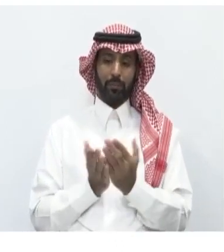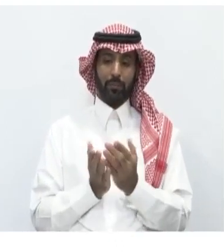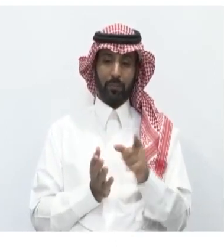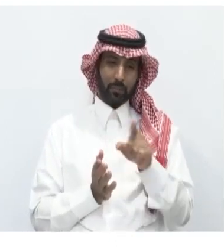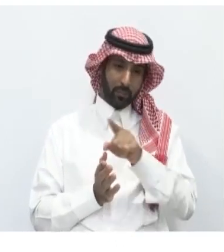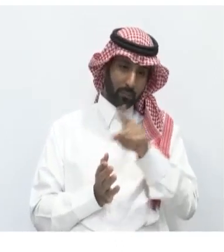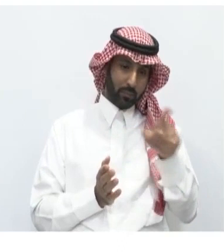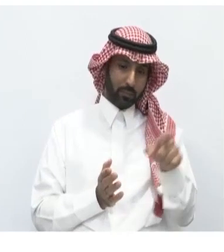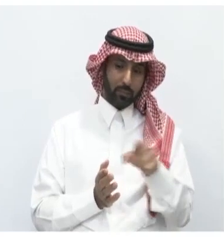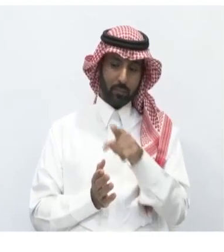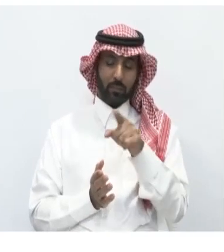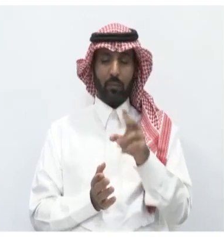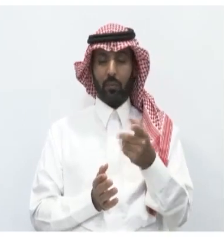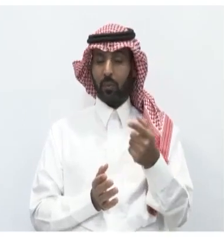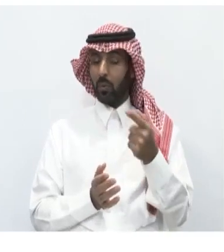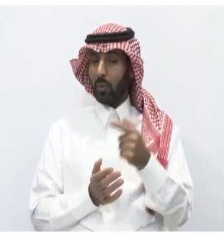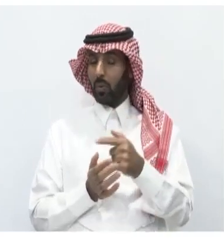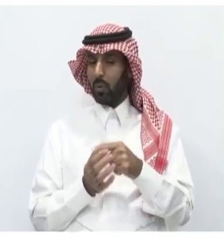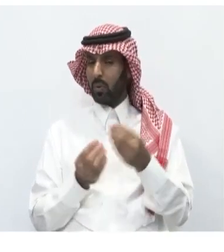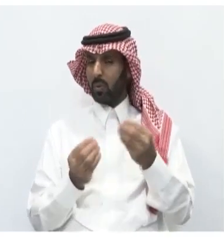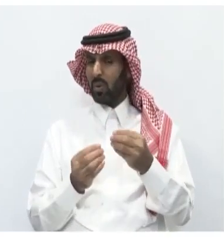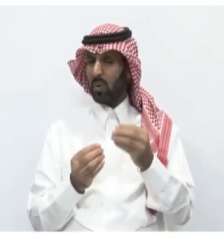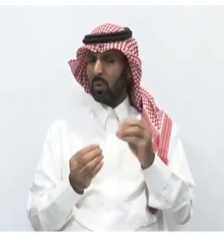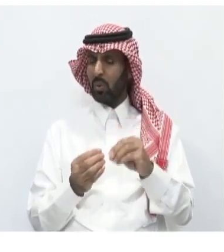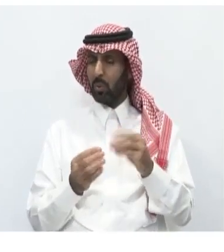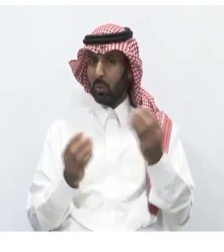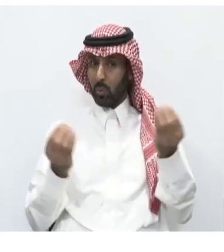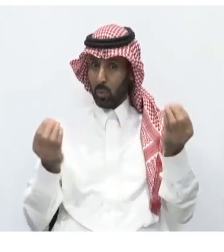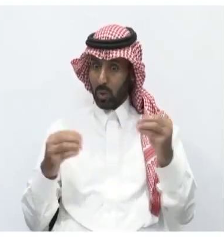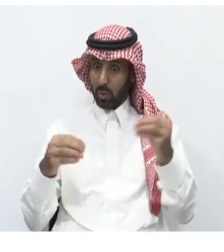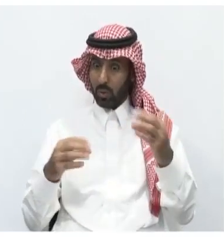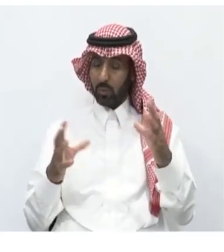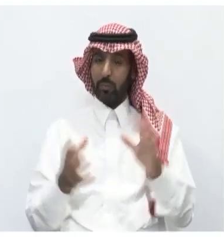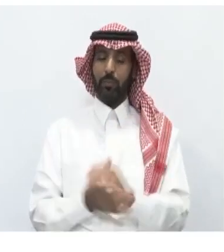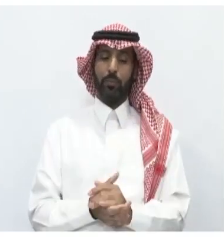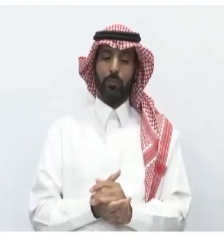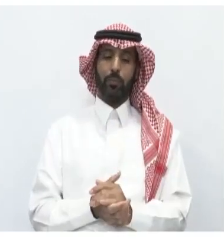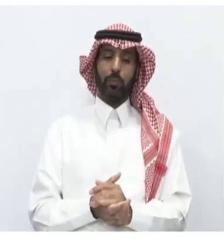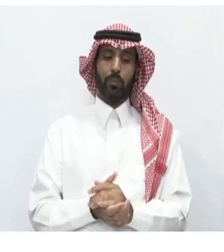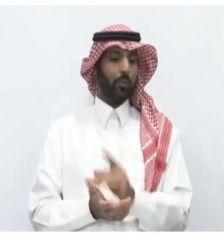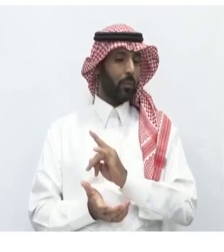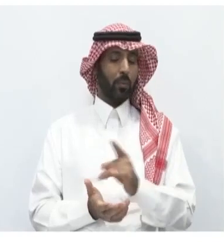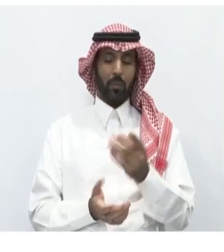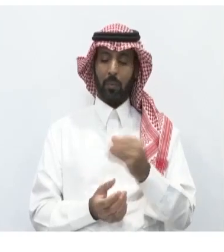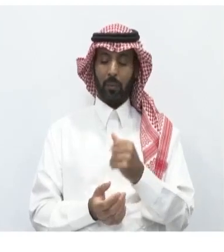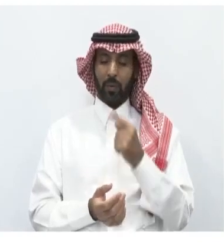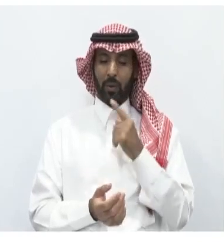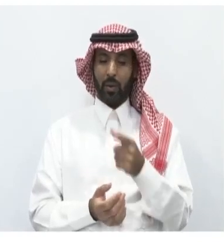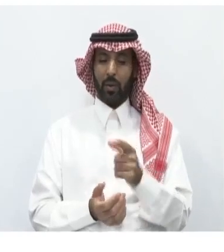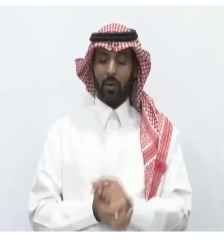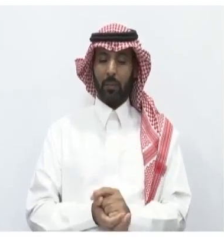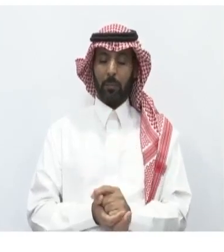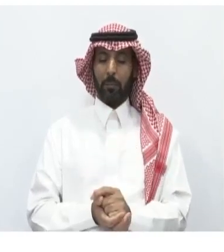adverb of degree in each sentence. Number one, there aren't enough or